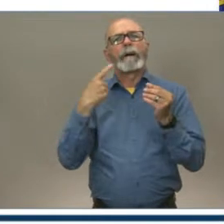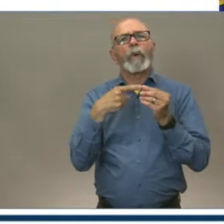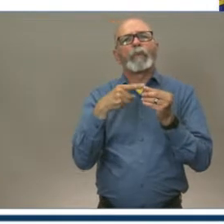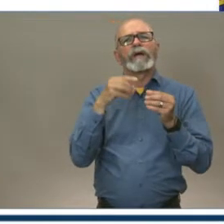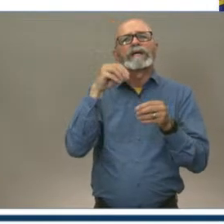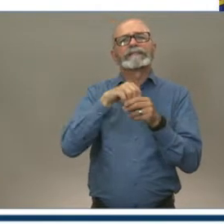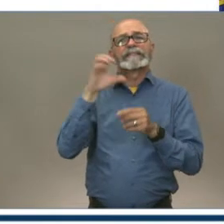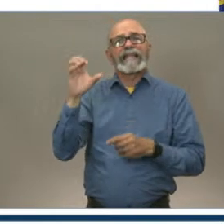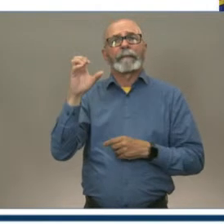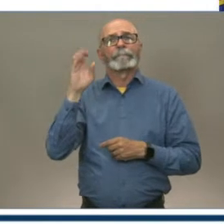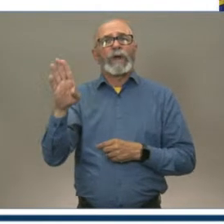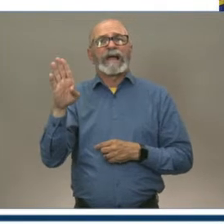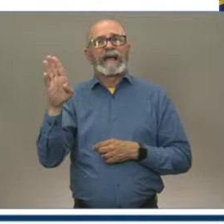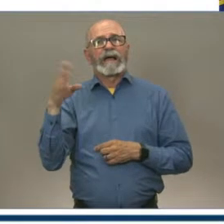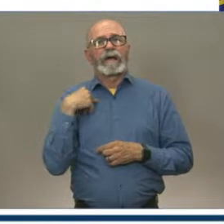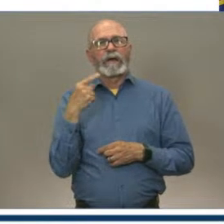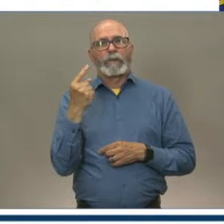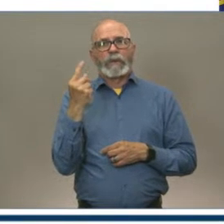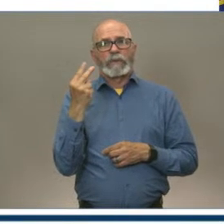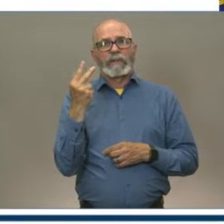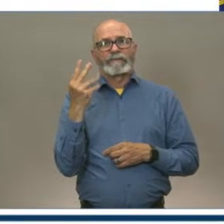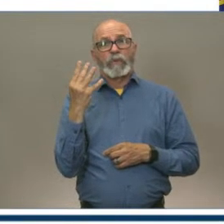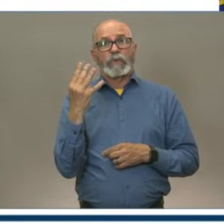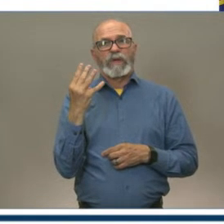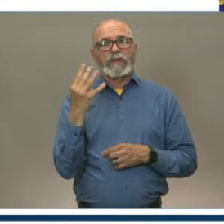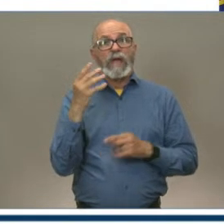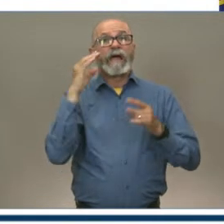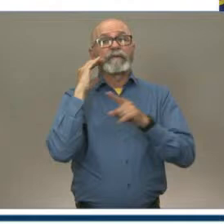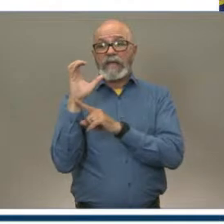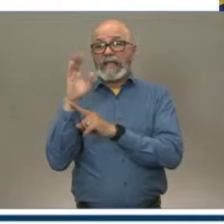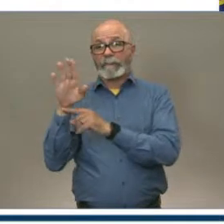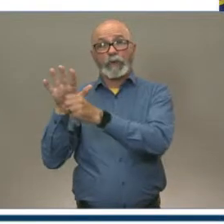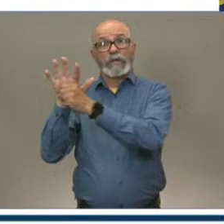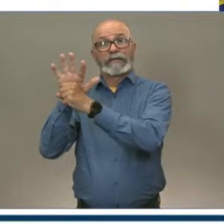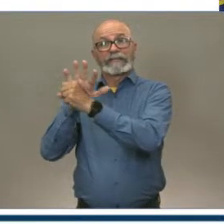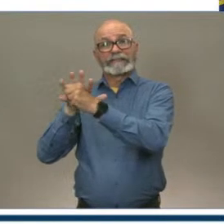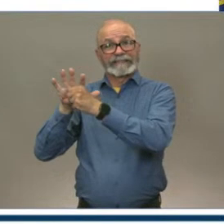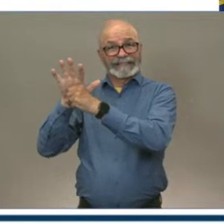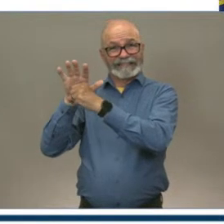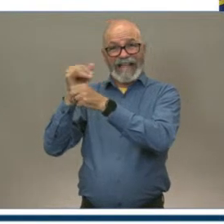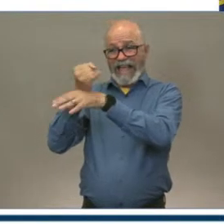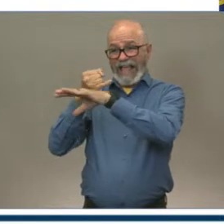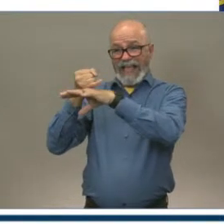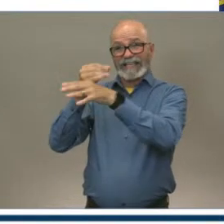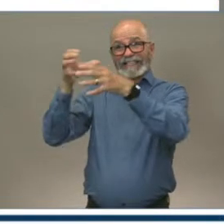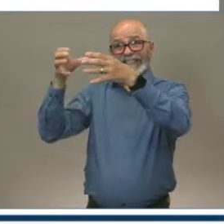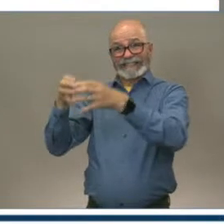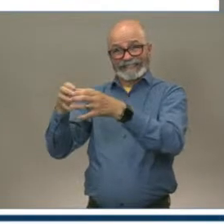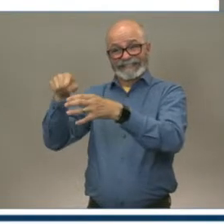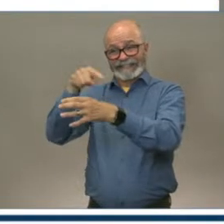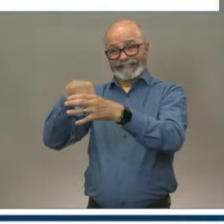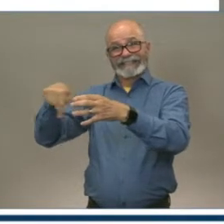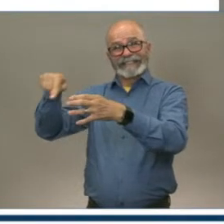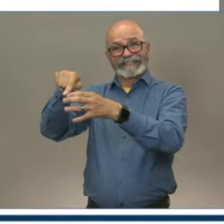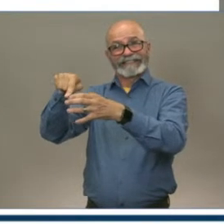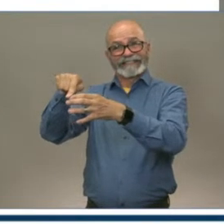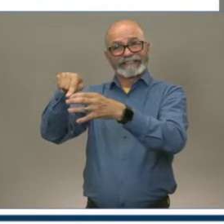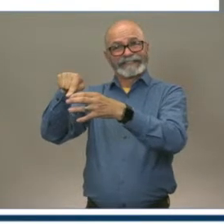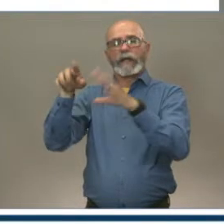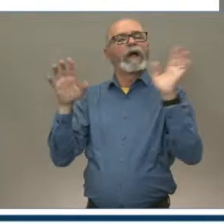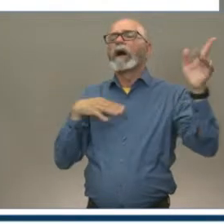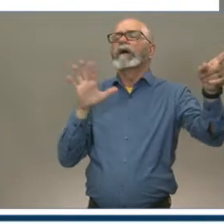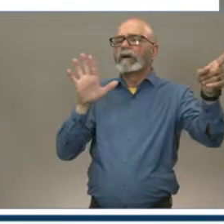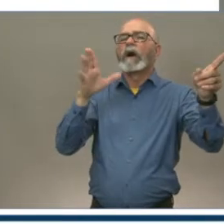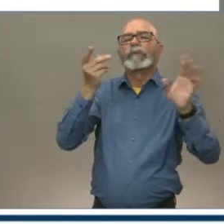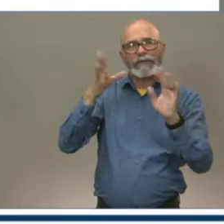but are people within Cape Breton still allowed to travel within the island? No, what we're saying to people is stay with it. Non-essential travel. We recognize